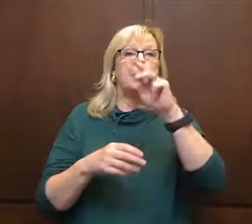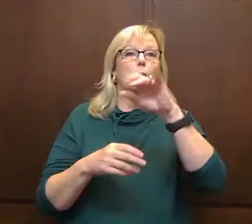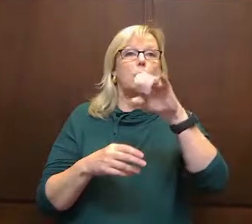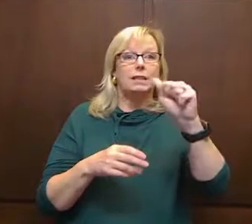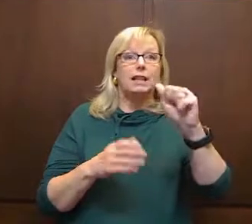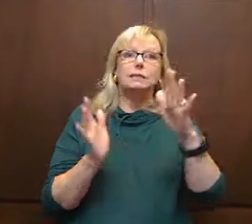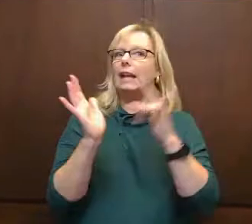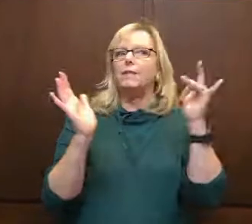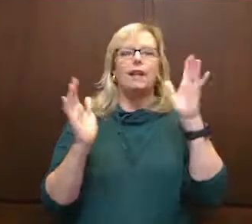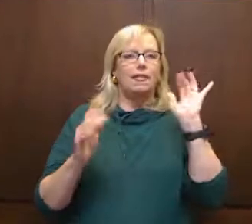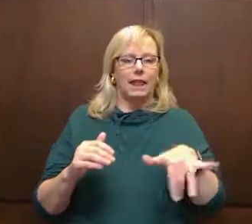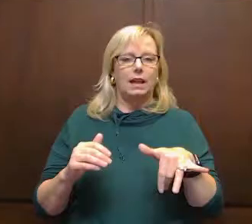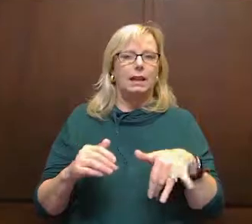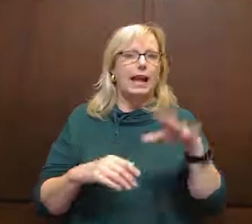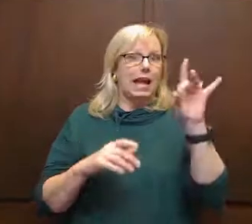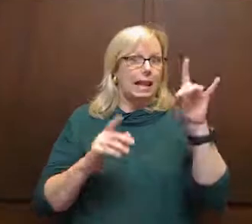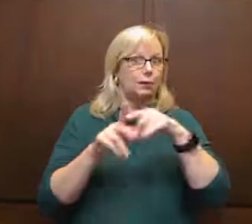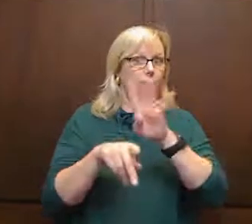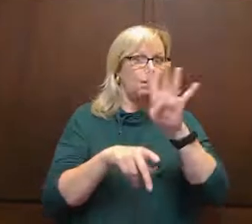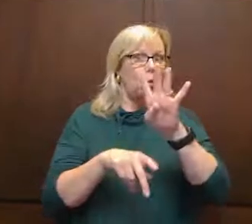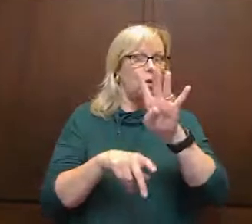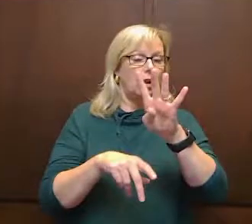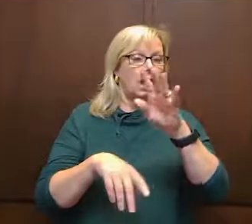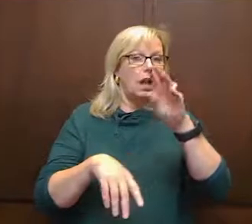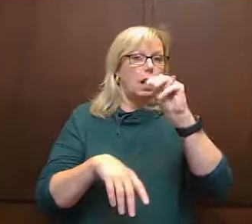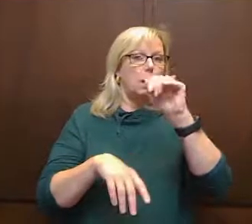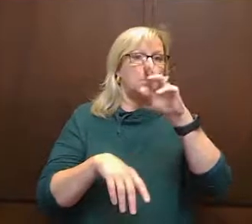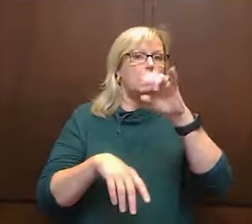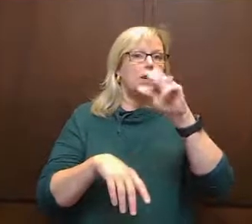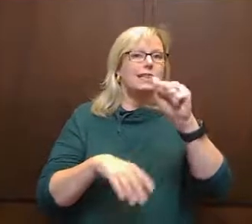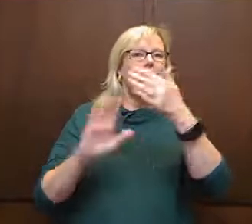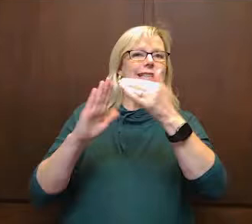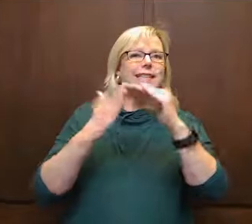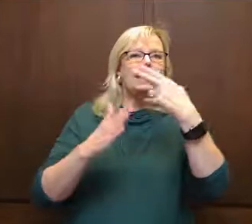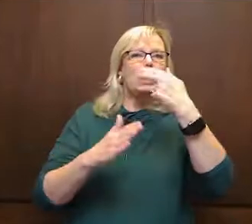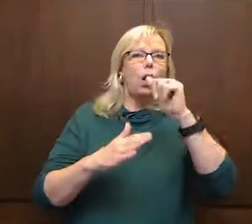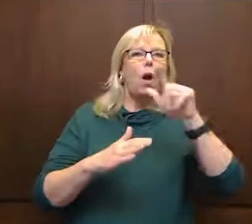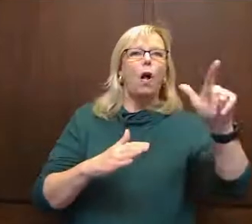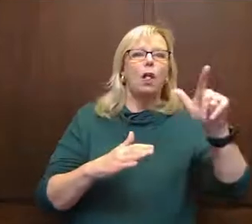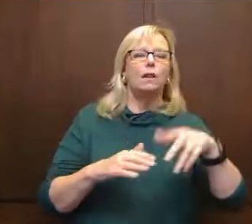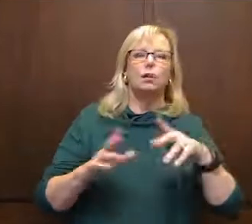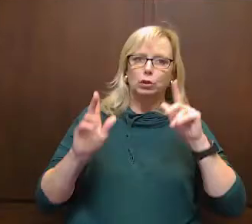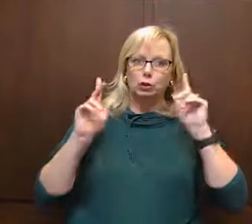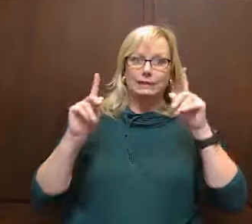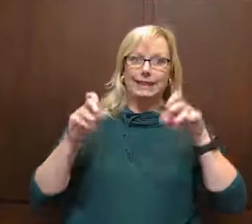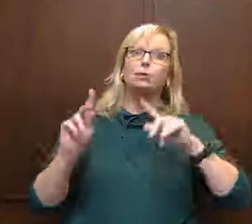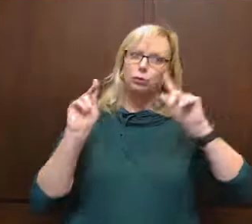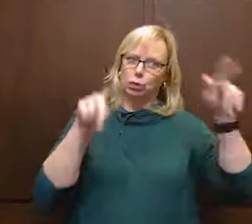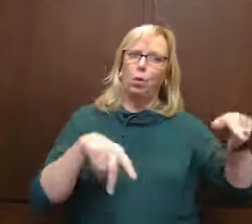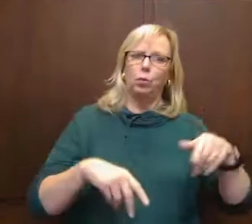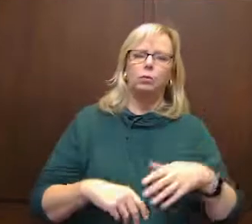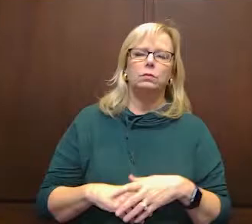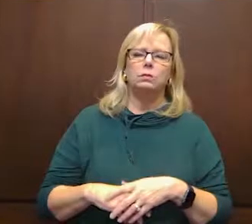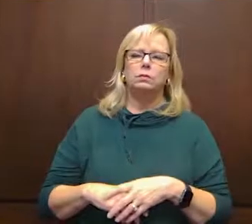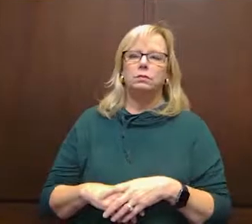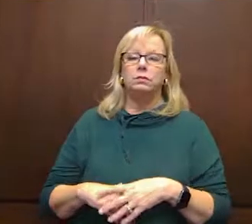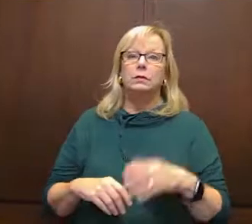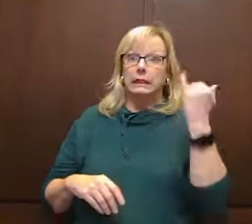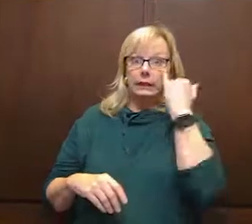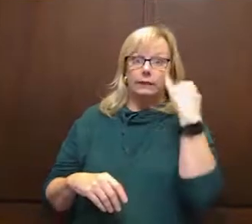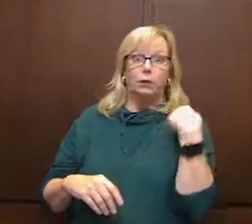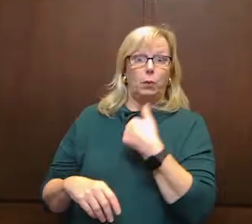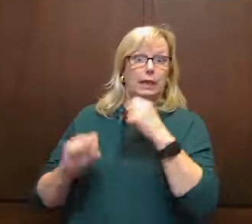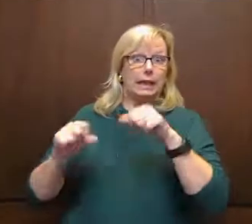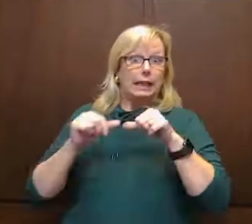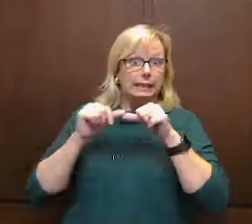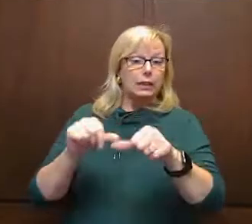take advantage of that, 8 to 4 at the Marissa City Hall. Go out and get tested. But yeah, if we can continue